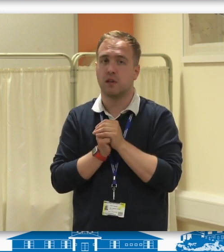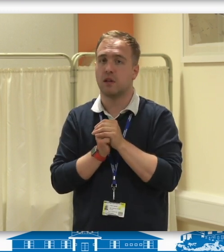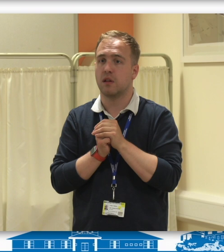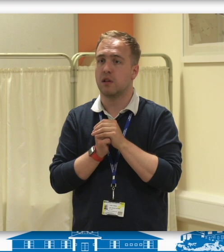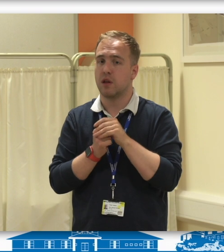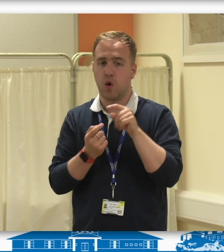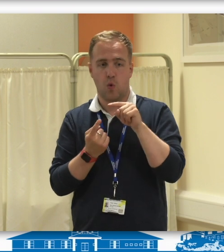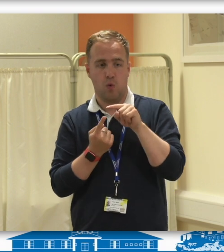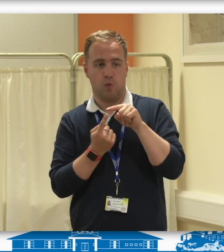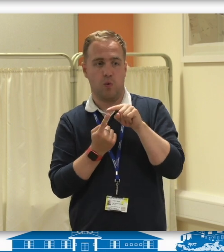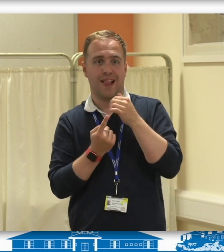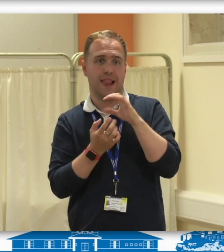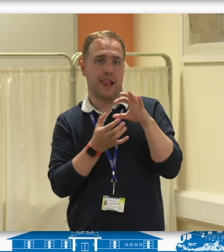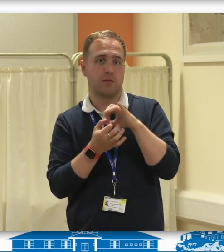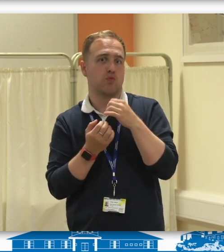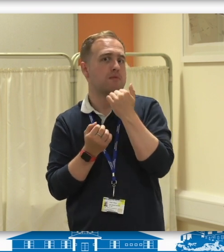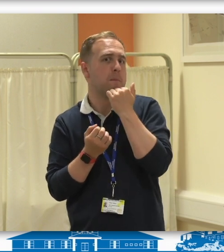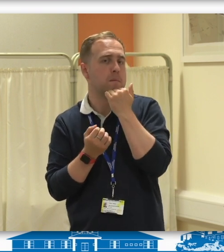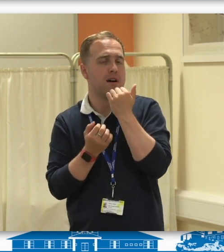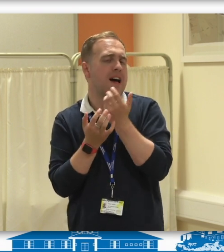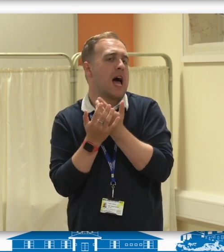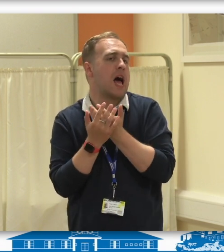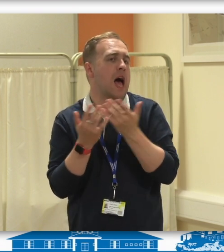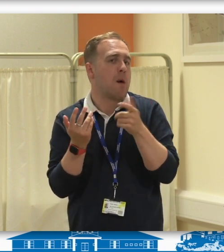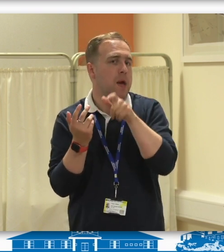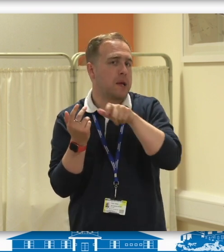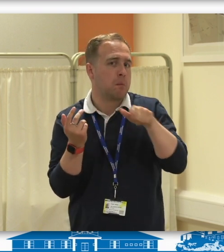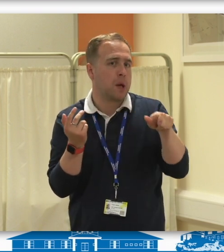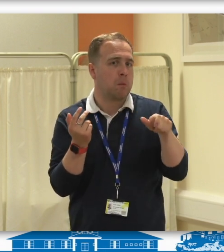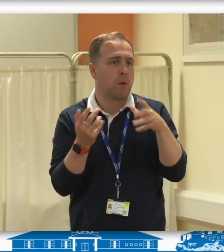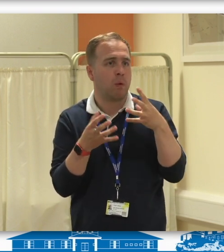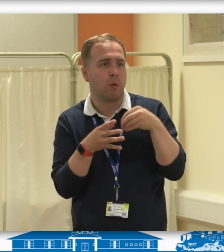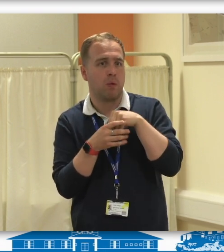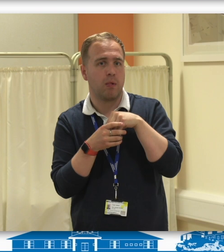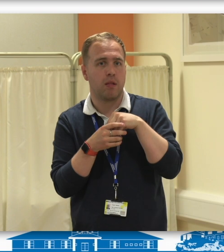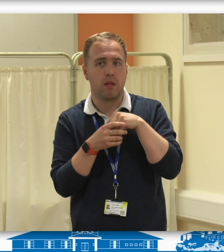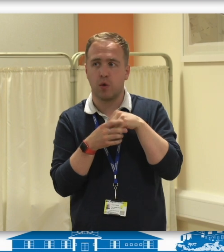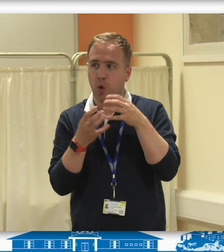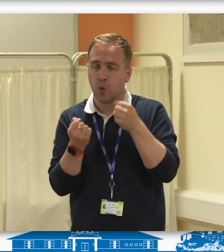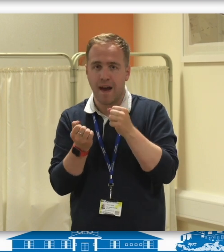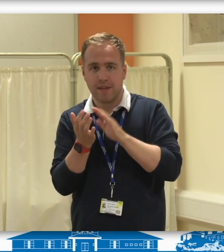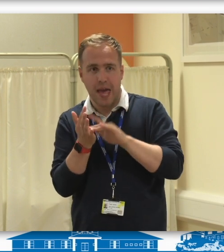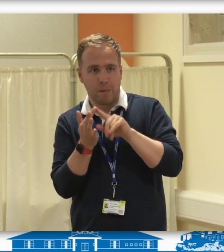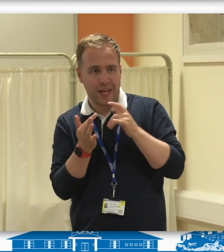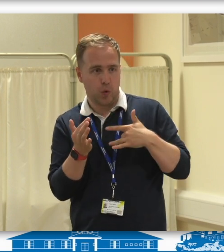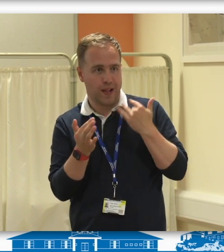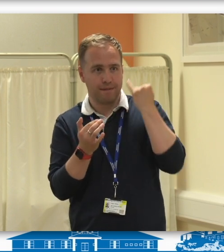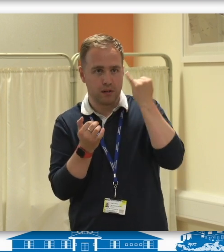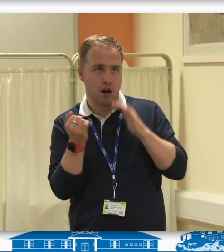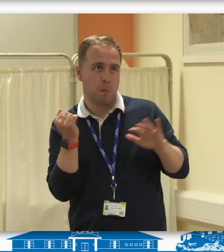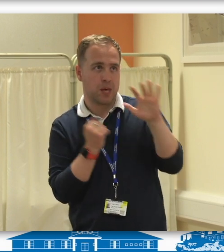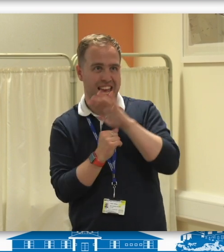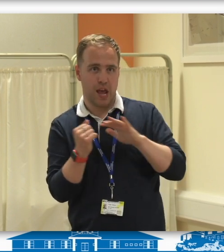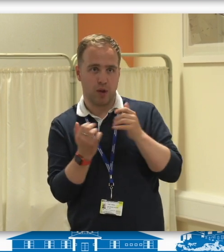about numbers. I wondered how many people you've actually got on board with ME here in Derby or the Derby area,